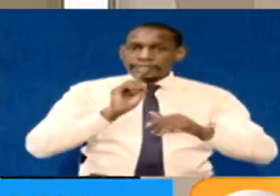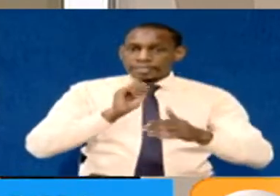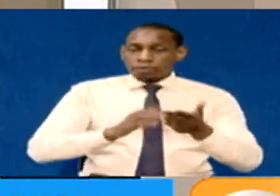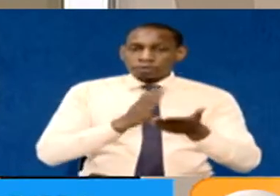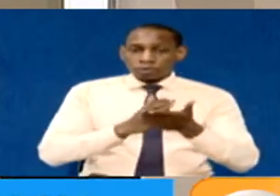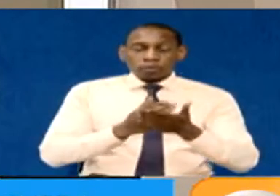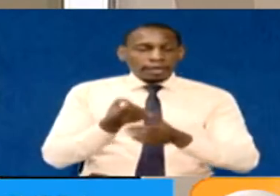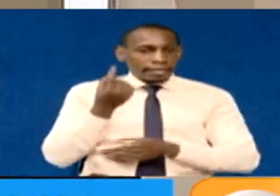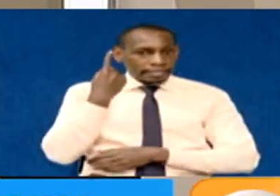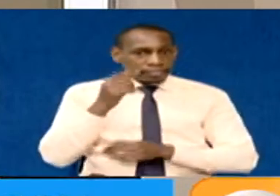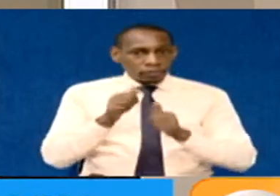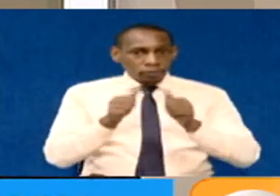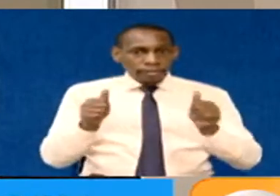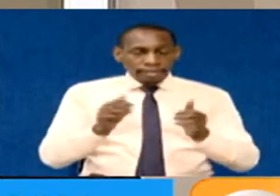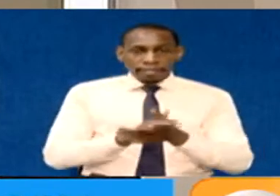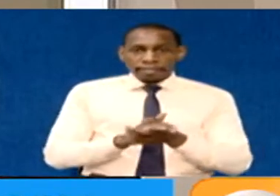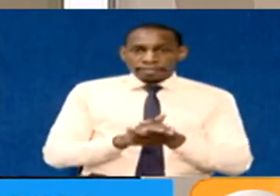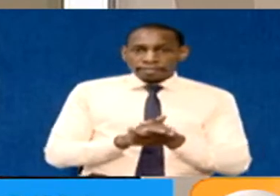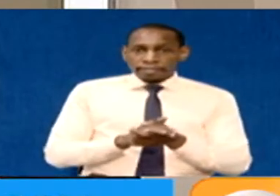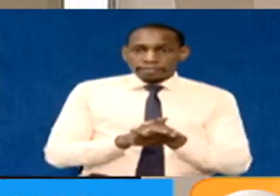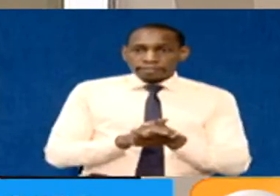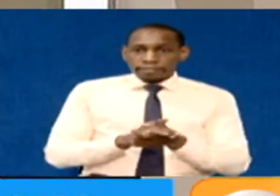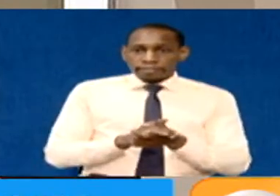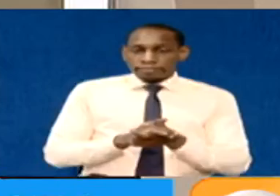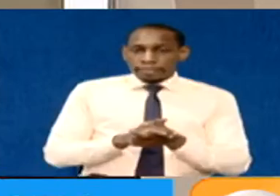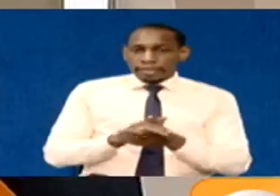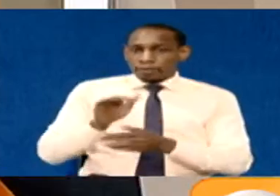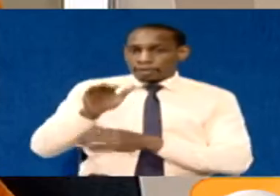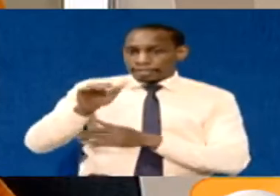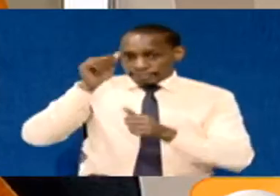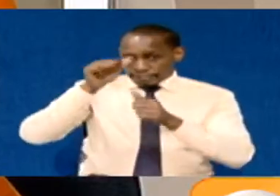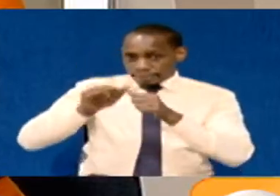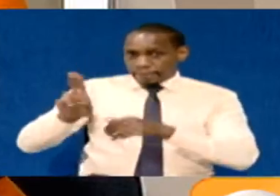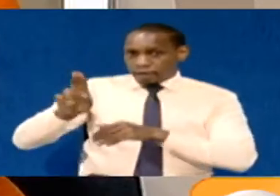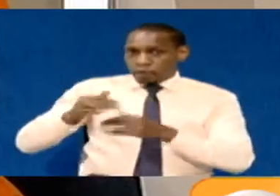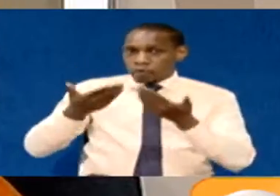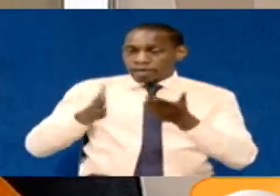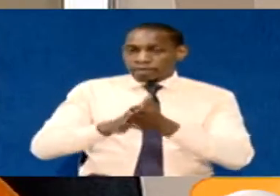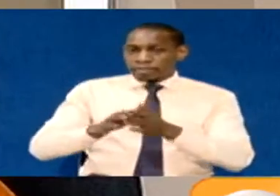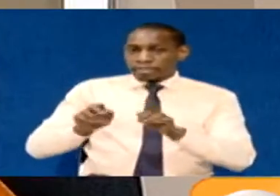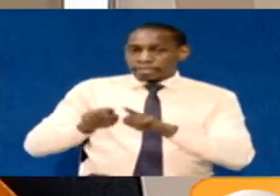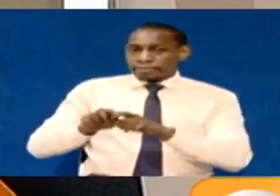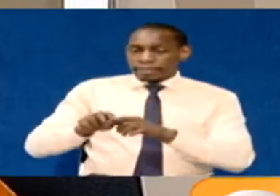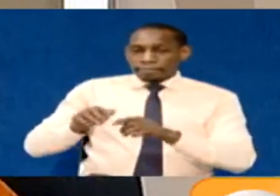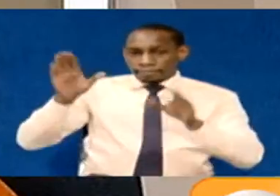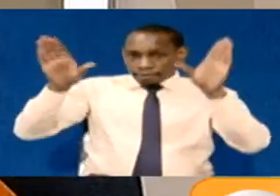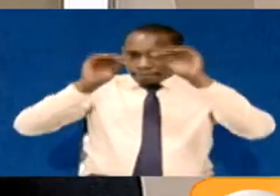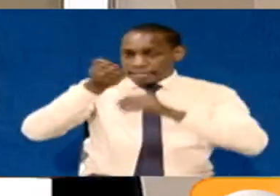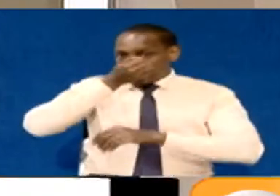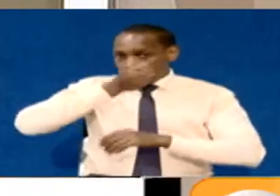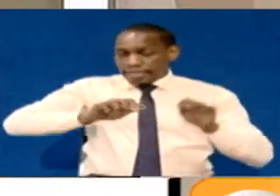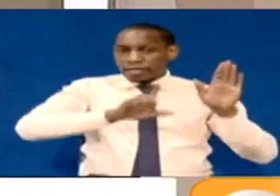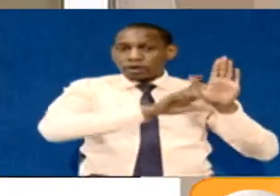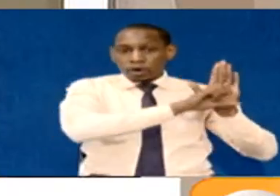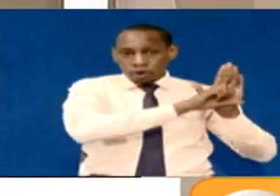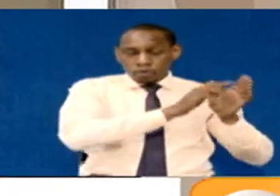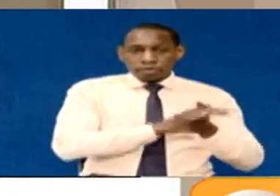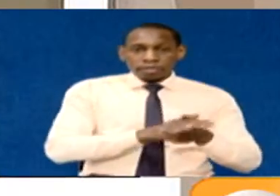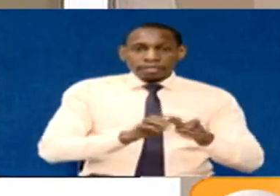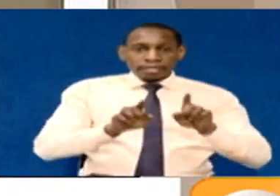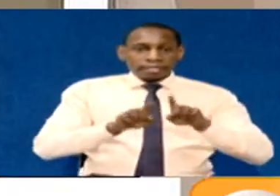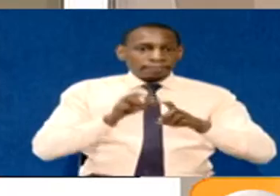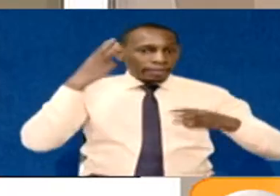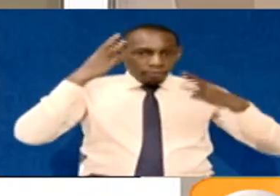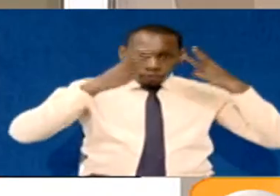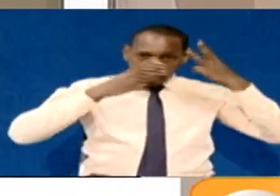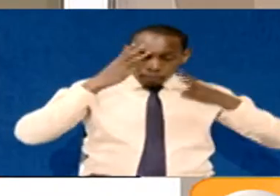really resonates until today. He was asked, how would he remember this president? And he said, you'd remember him as a president who had no regard for the law. And for him, the worry